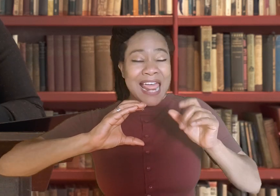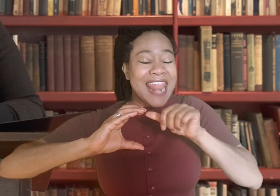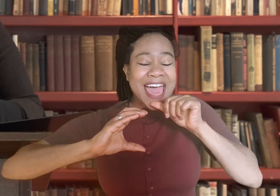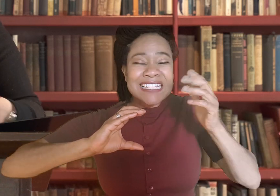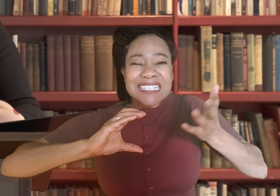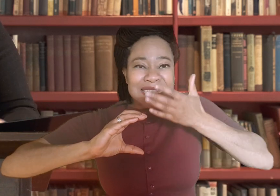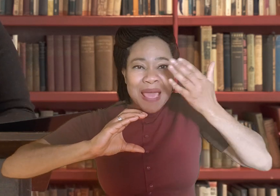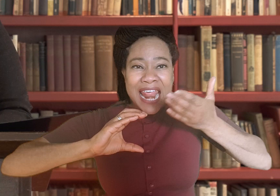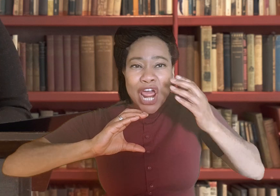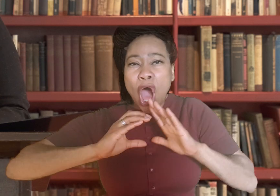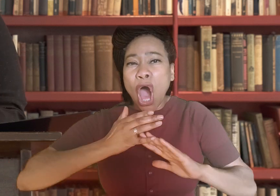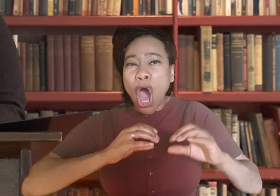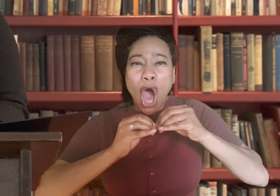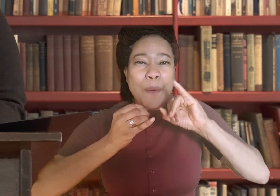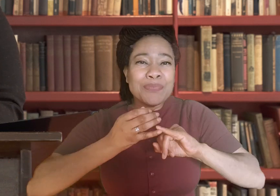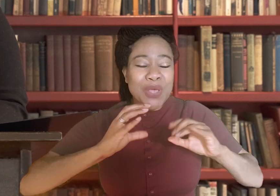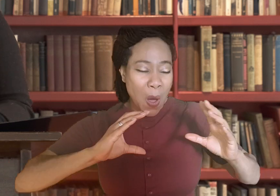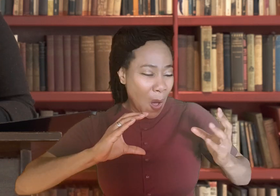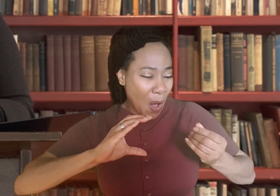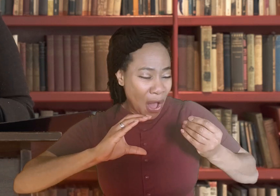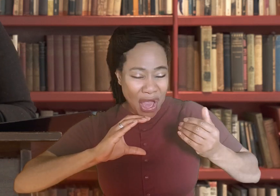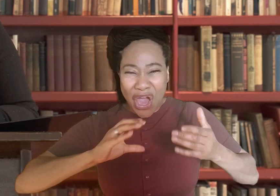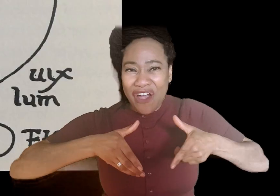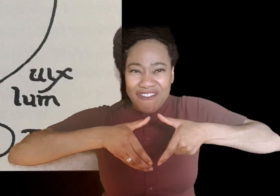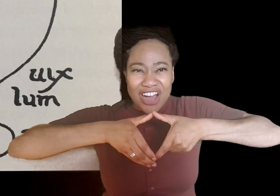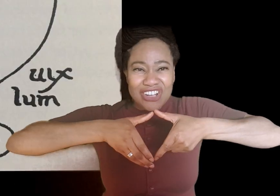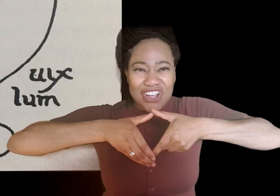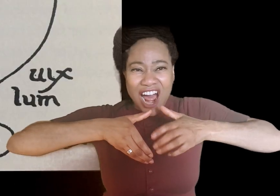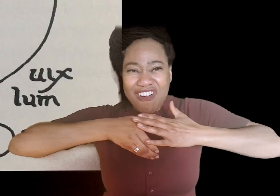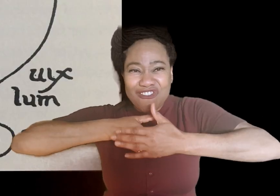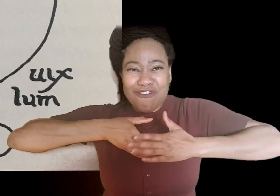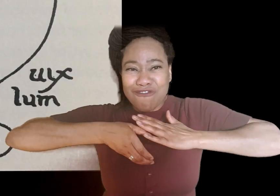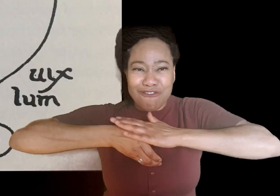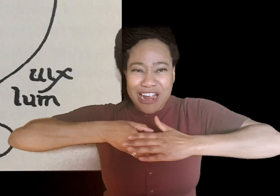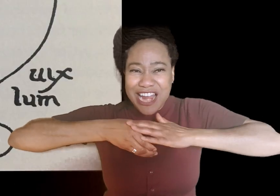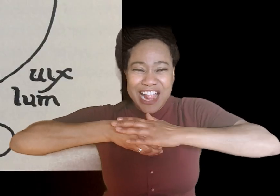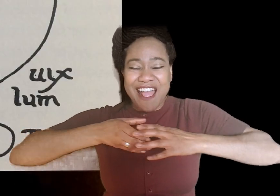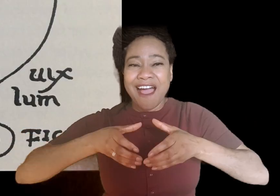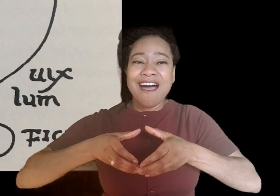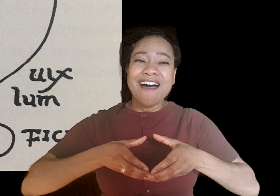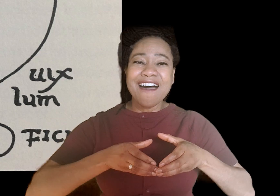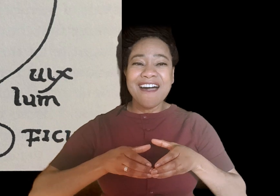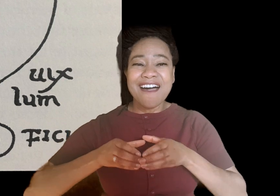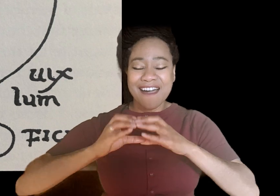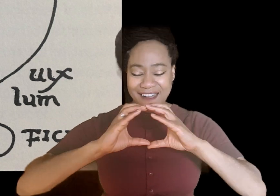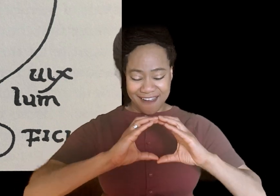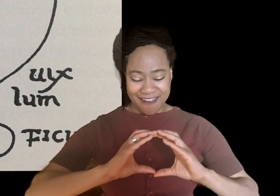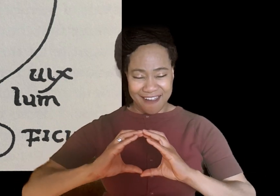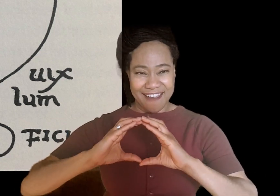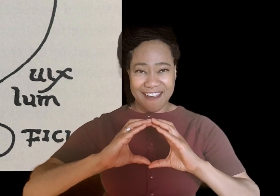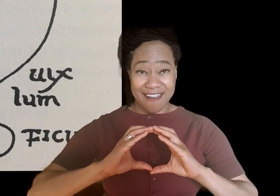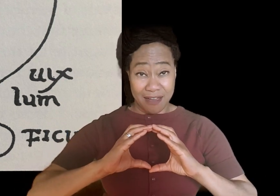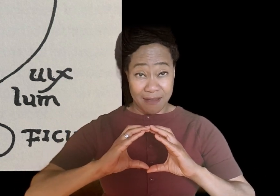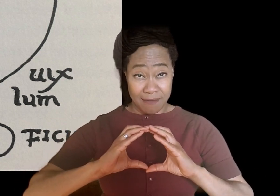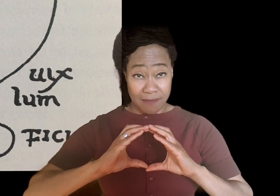nice-smelling herbs or a nice fragrant balm rubbed all over your bits. Not all scholars were so clueless to the function and